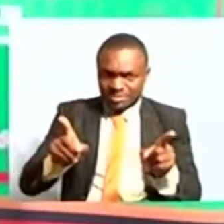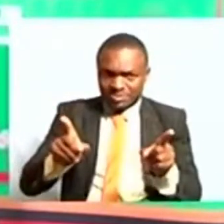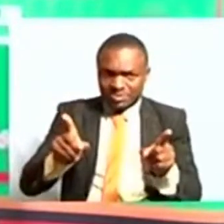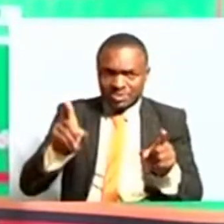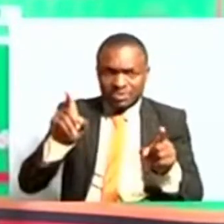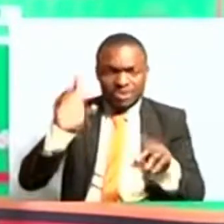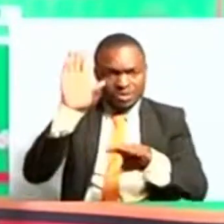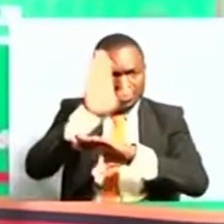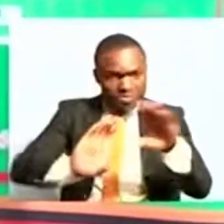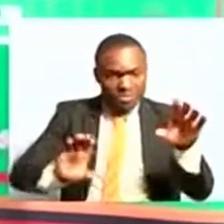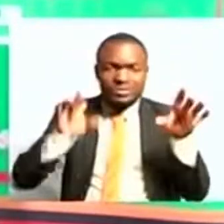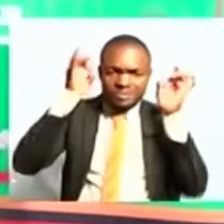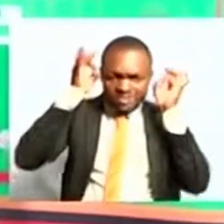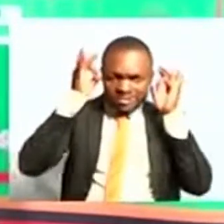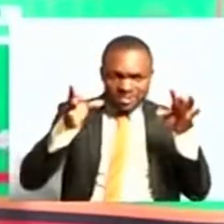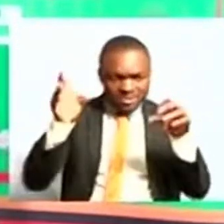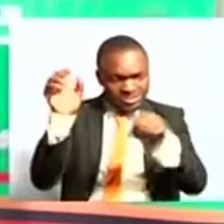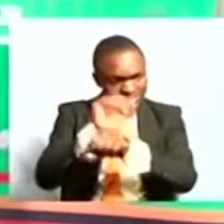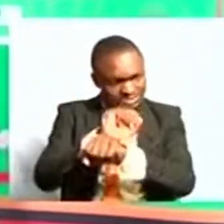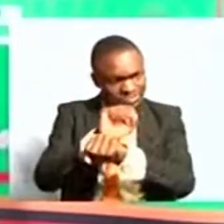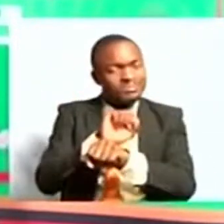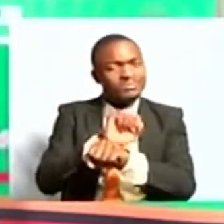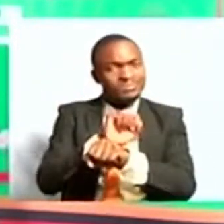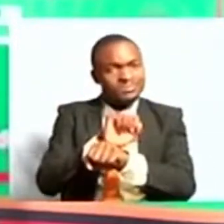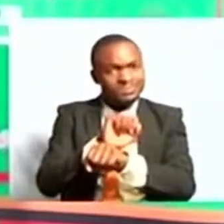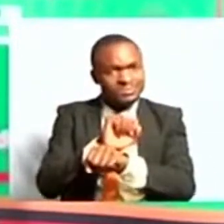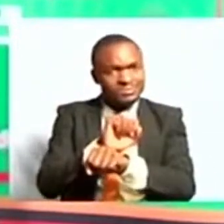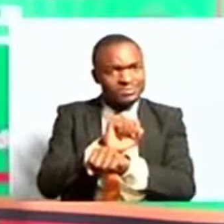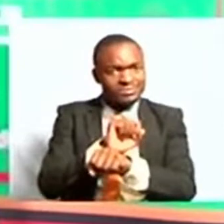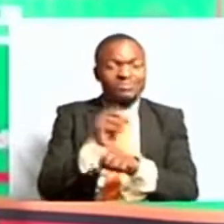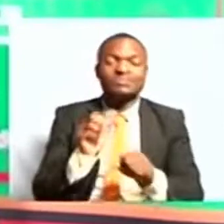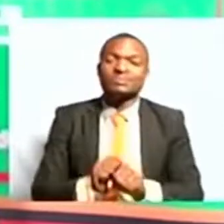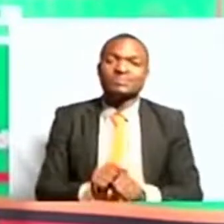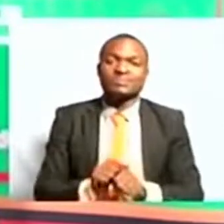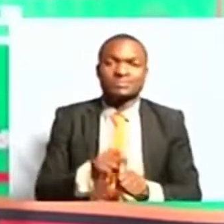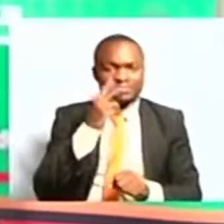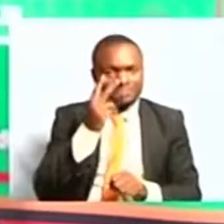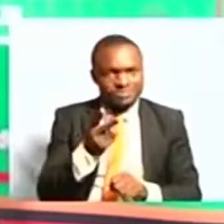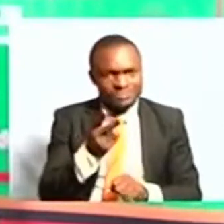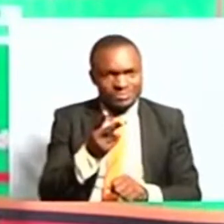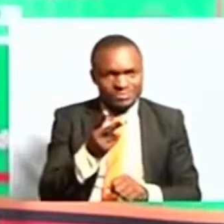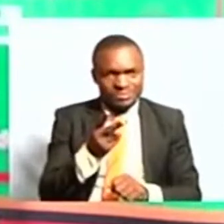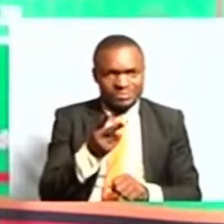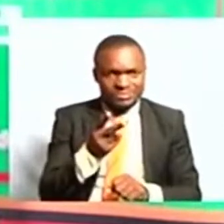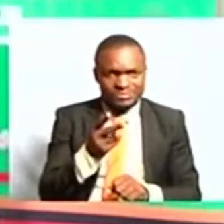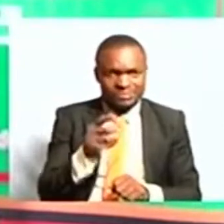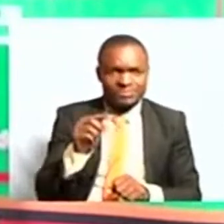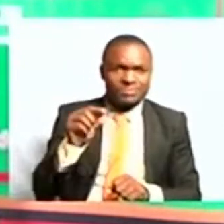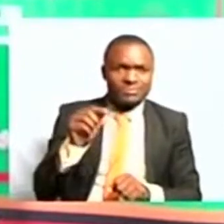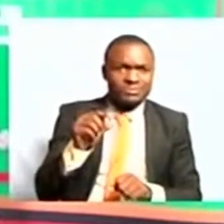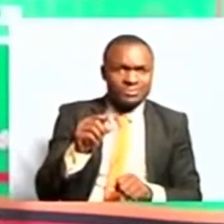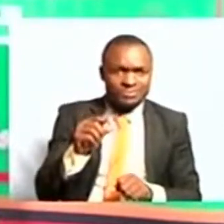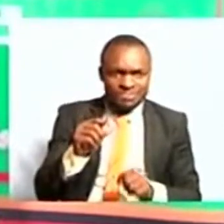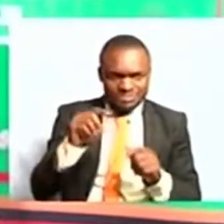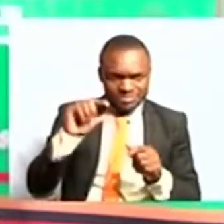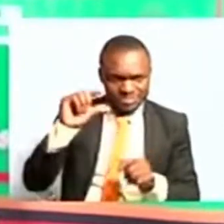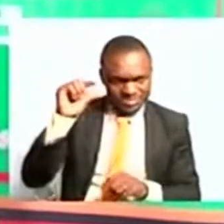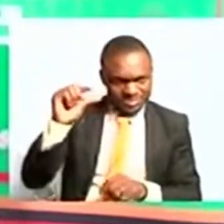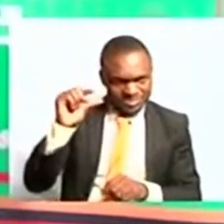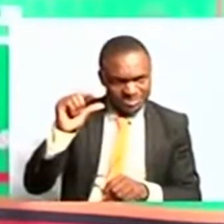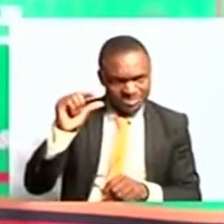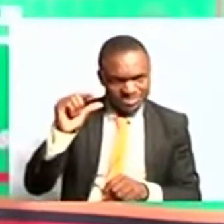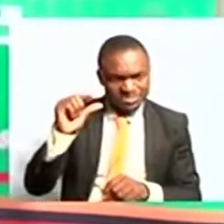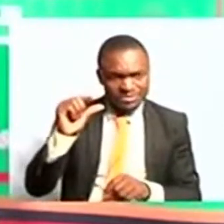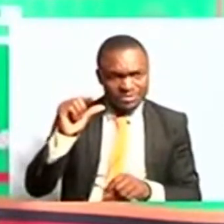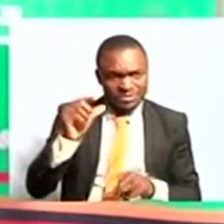by causing death by dangerous driving seemingly looks like it's a lighter sentence as compared to someone